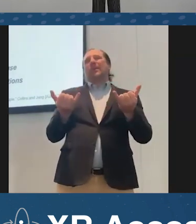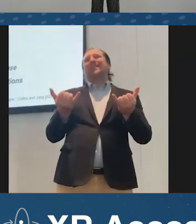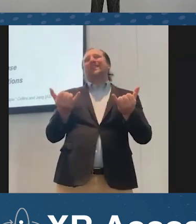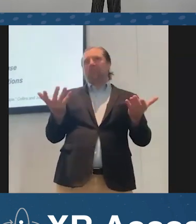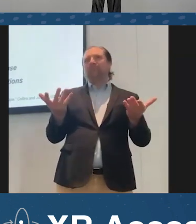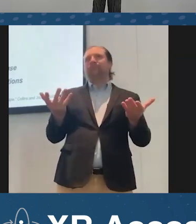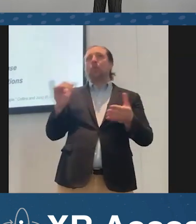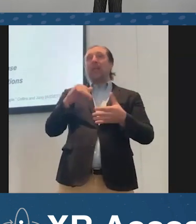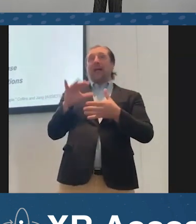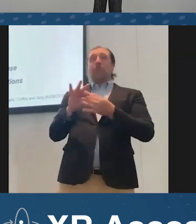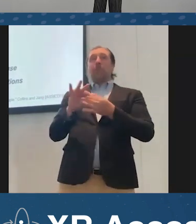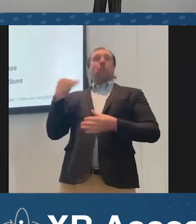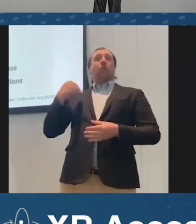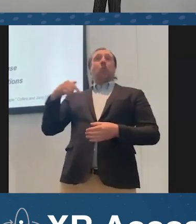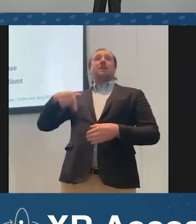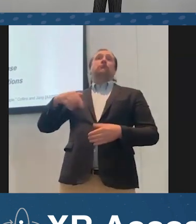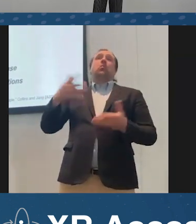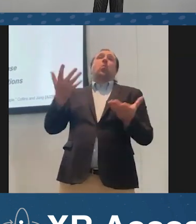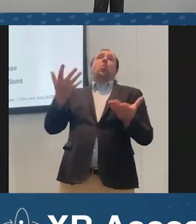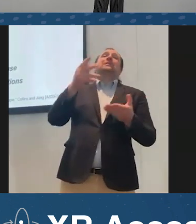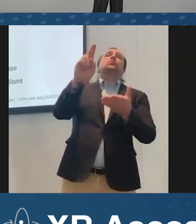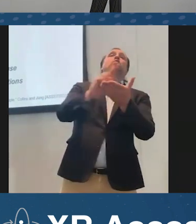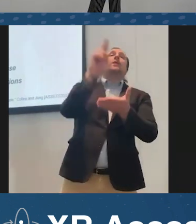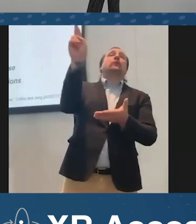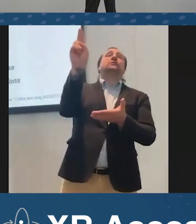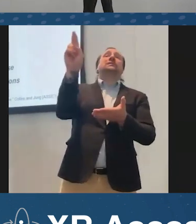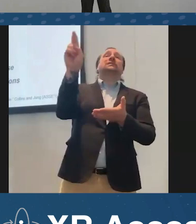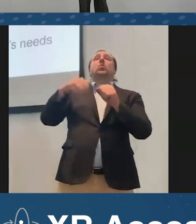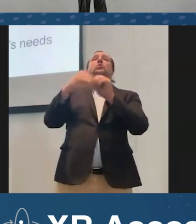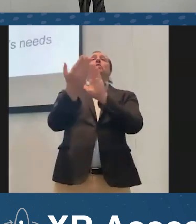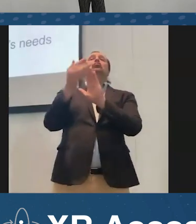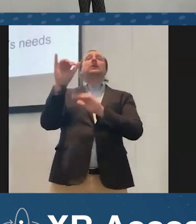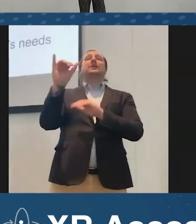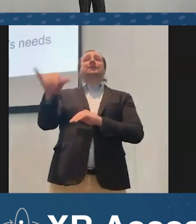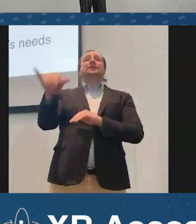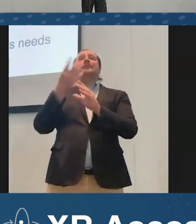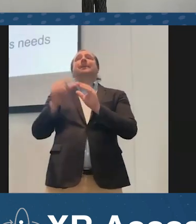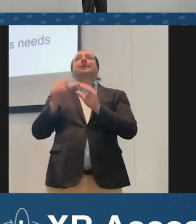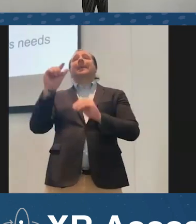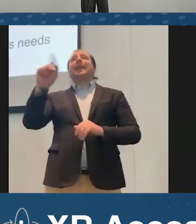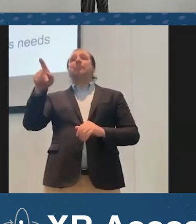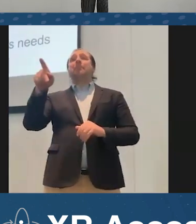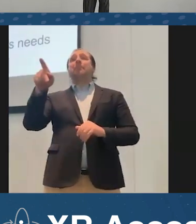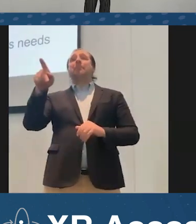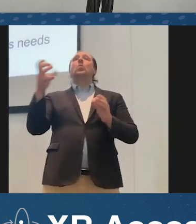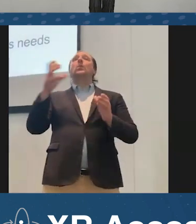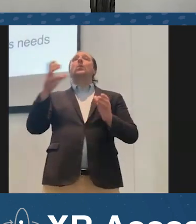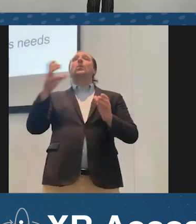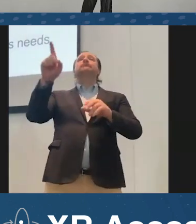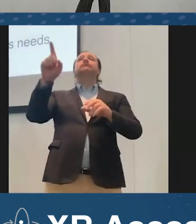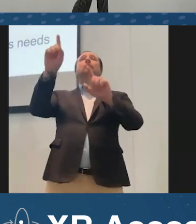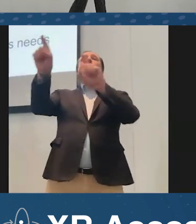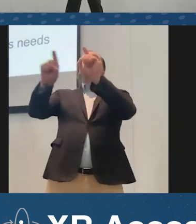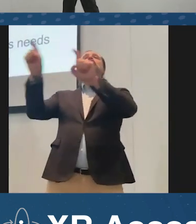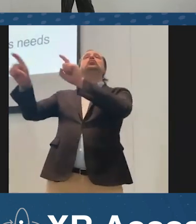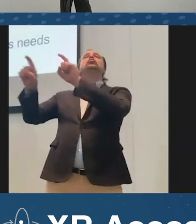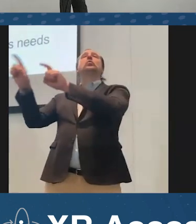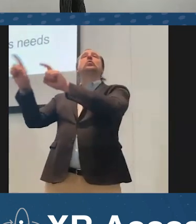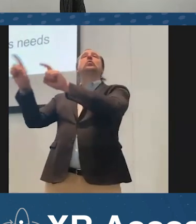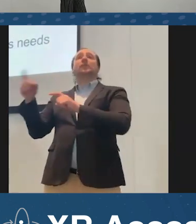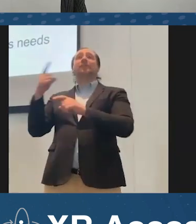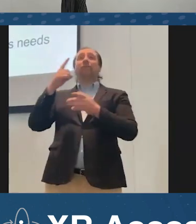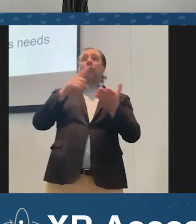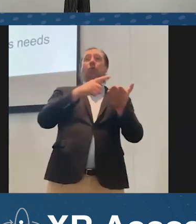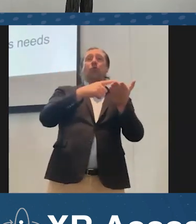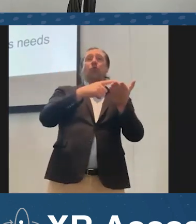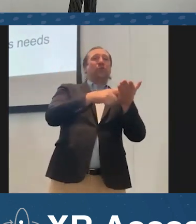before, we're a university. And so to address this gap, we decided to conduct a user study. Big surprise, we're conducting